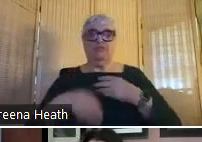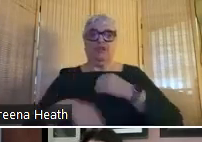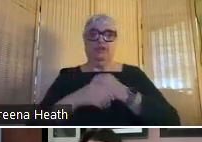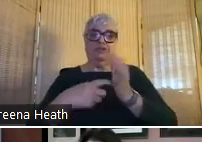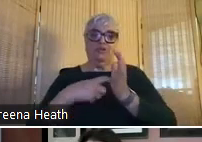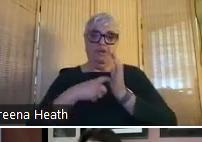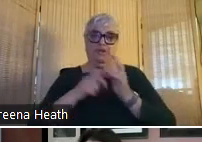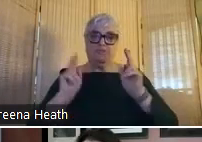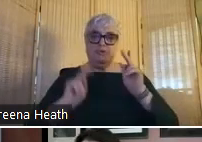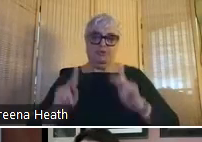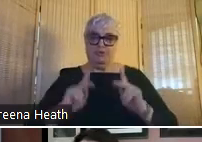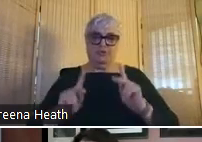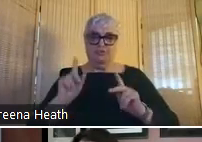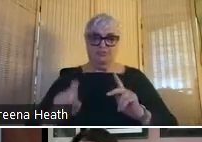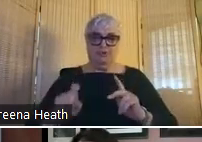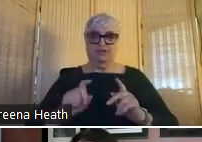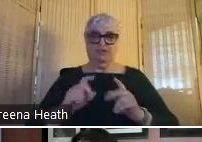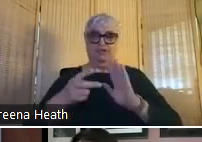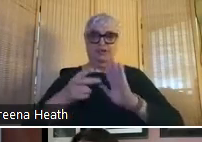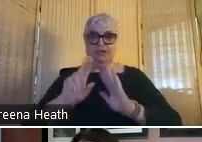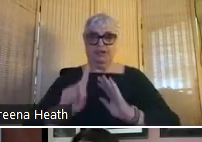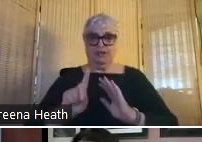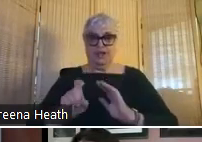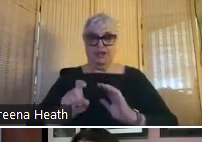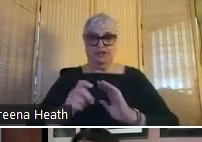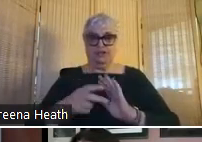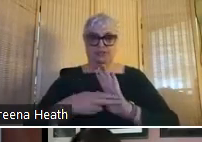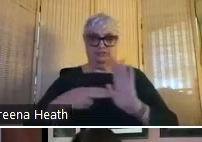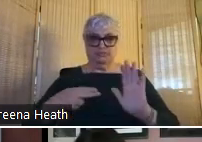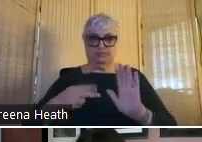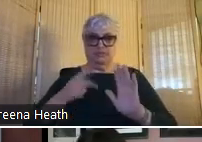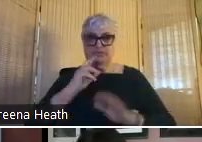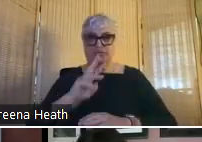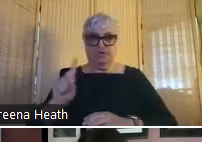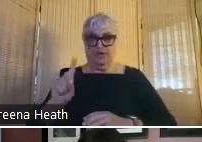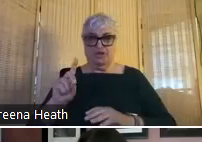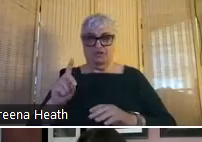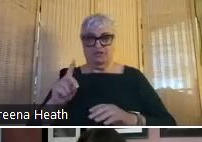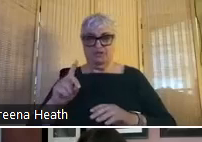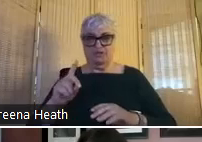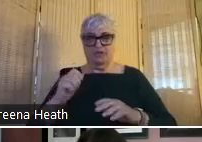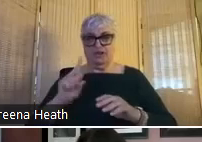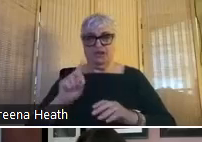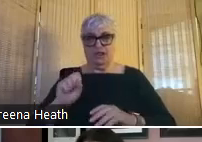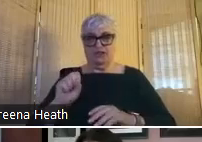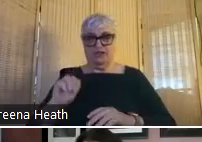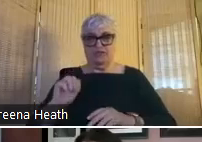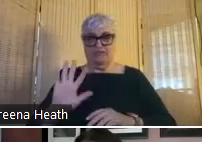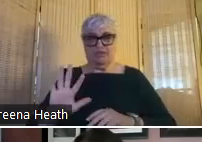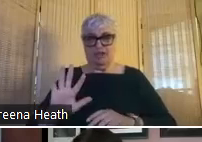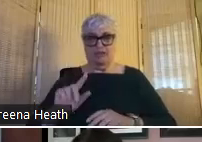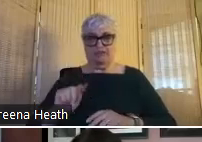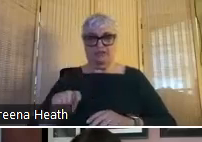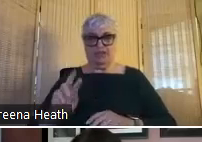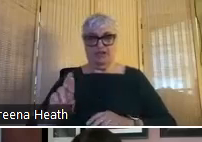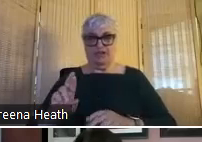that the individual must meet diagnostic criteria for substance withdrawal disorder as indicated in the DSM-5 TR. Certainly